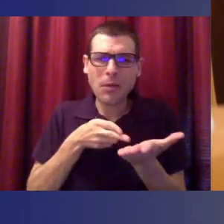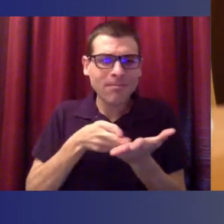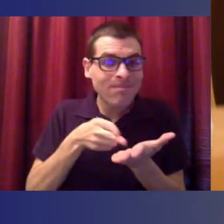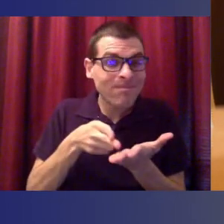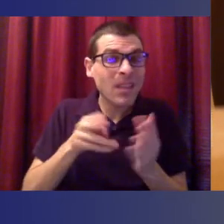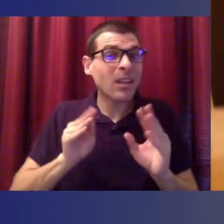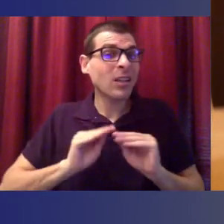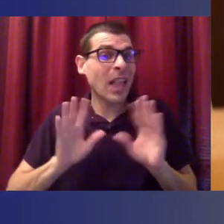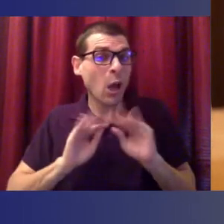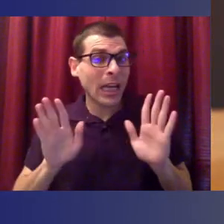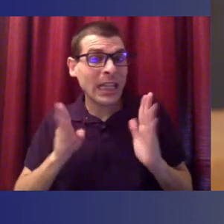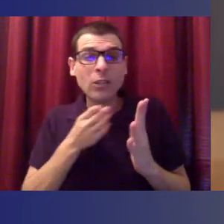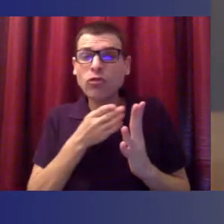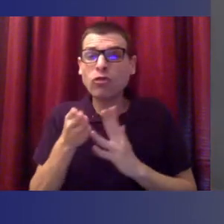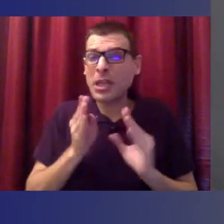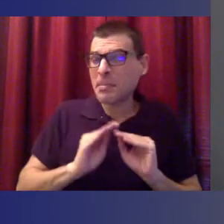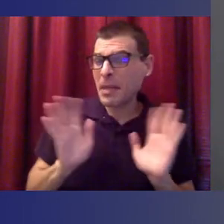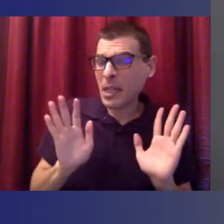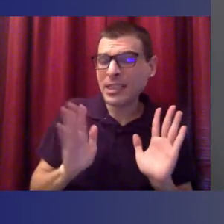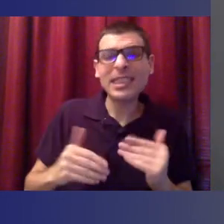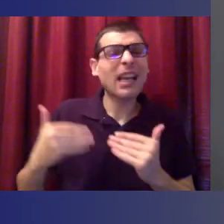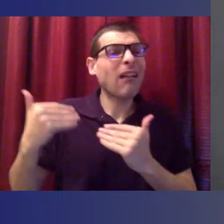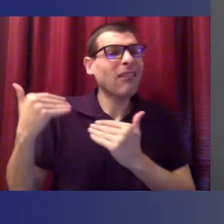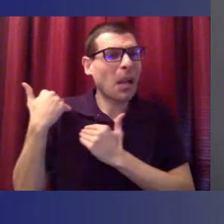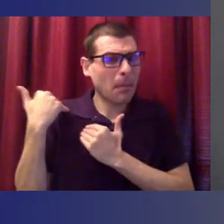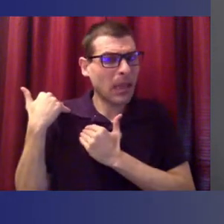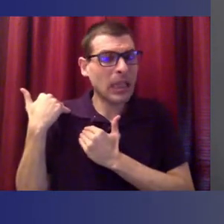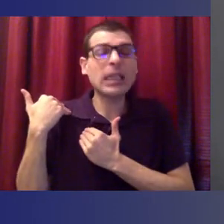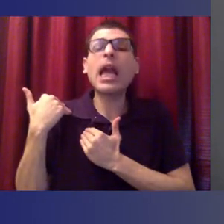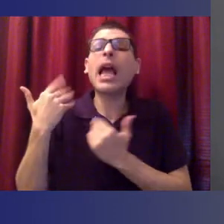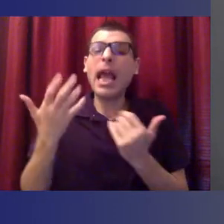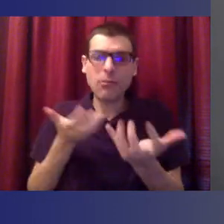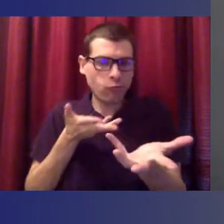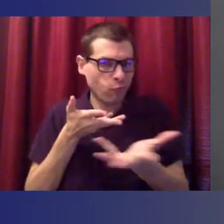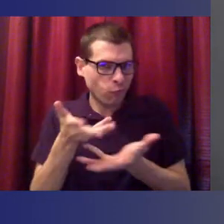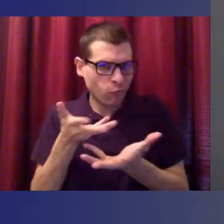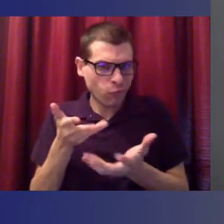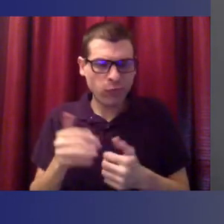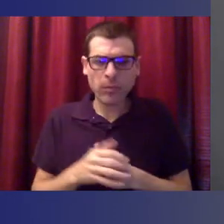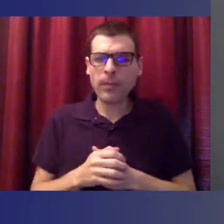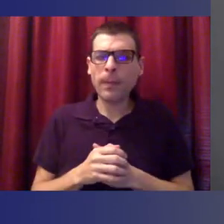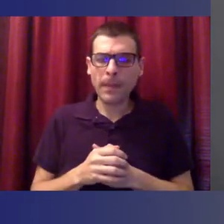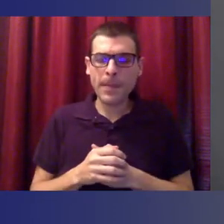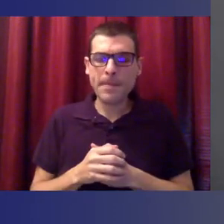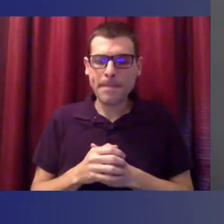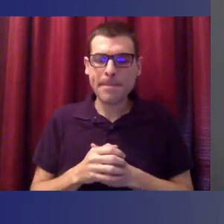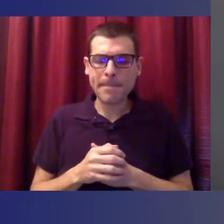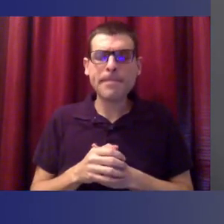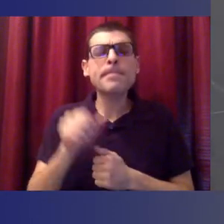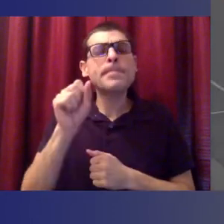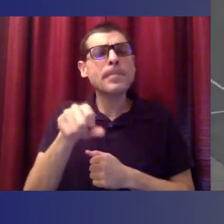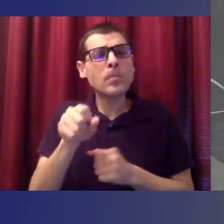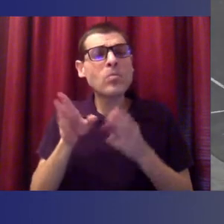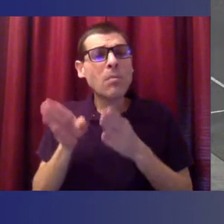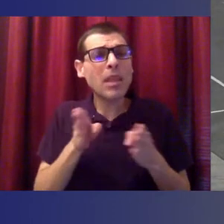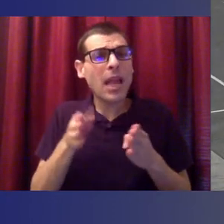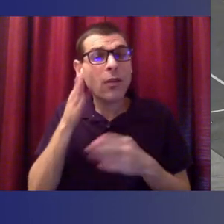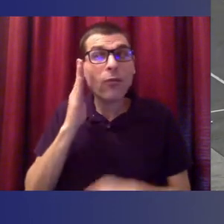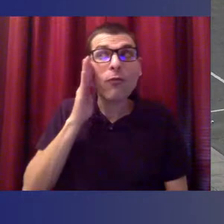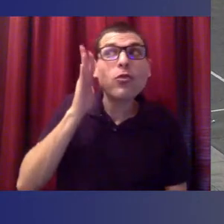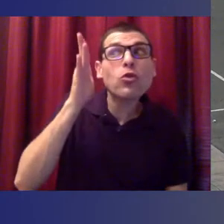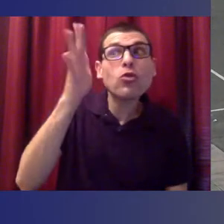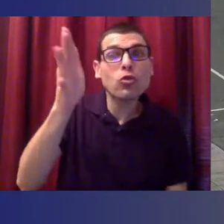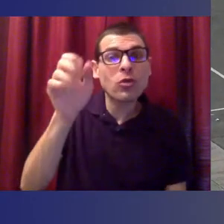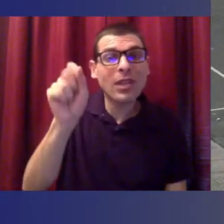responsiveness, and accountability. And at the same time as we're developing those long-term solutions, we also need